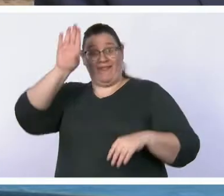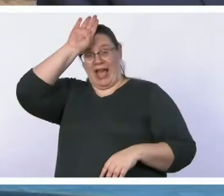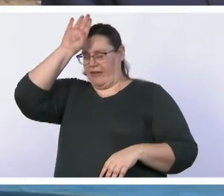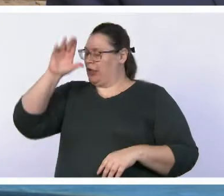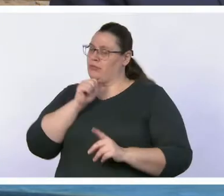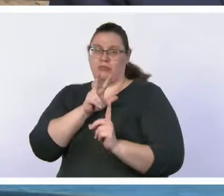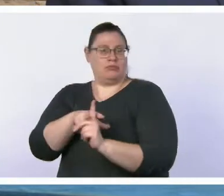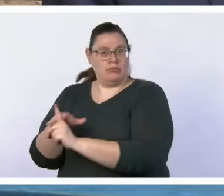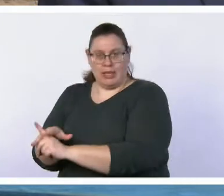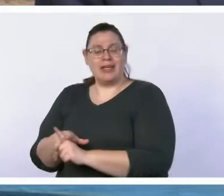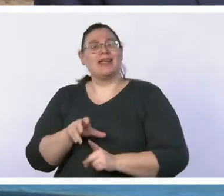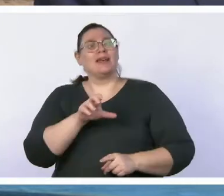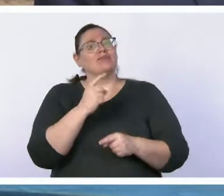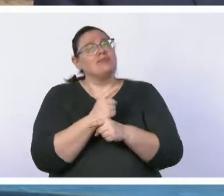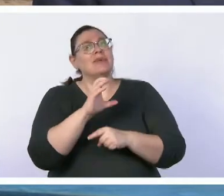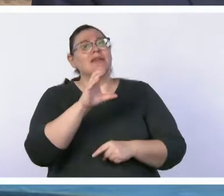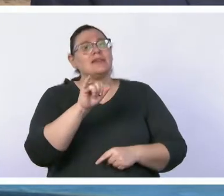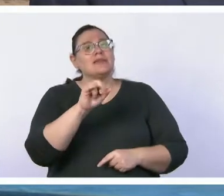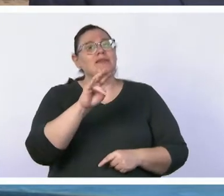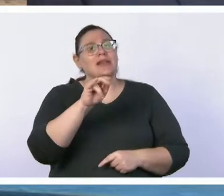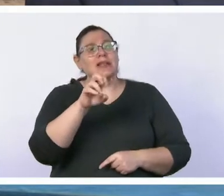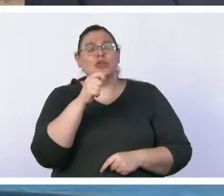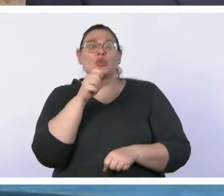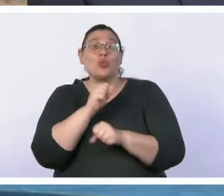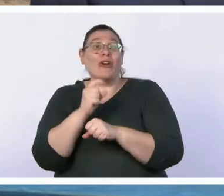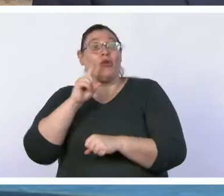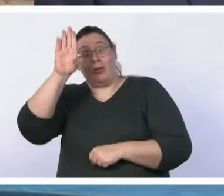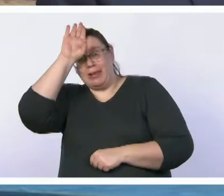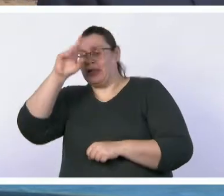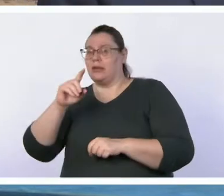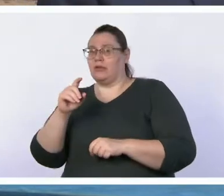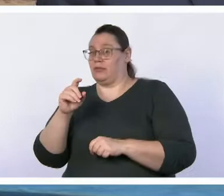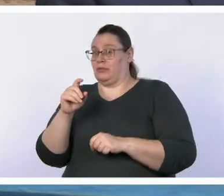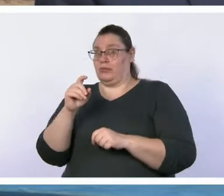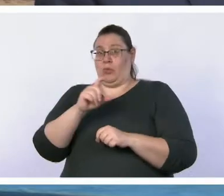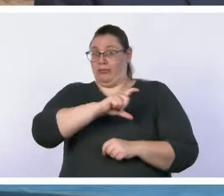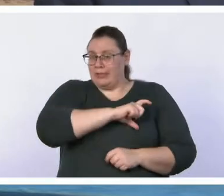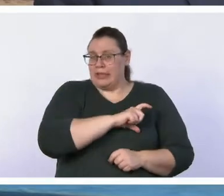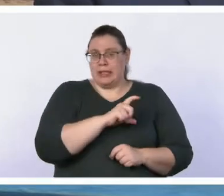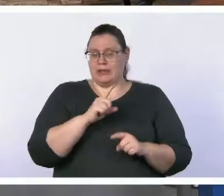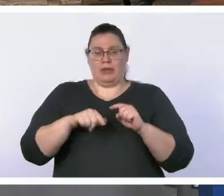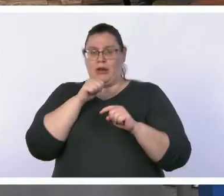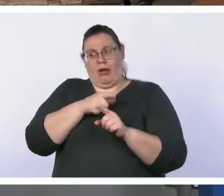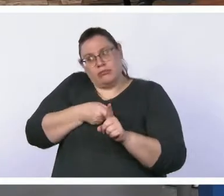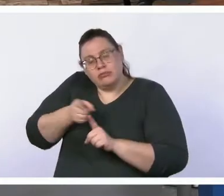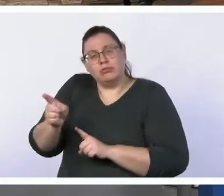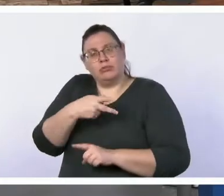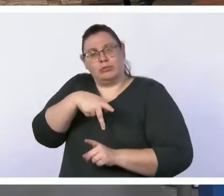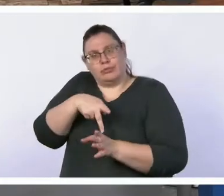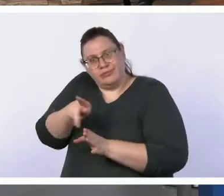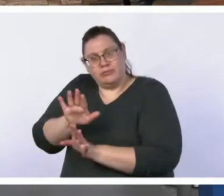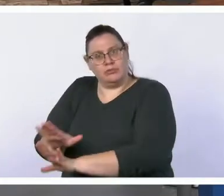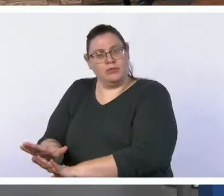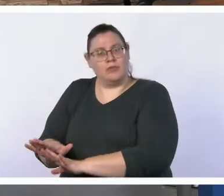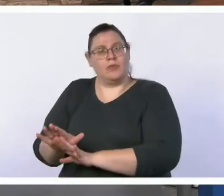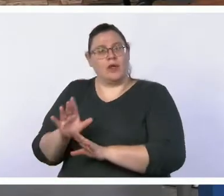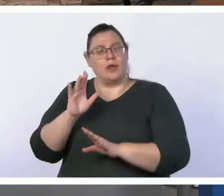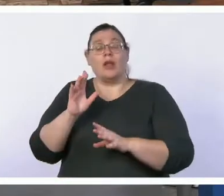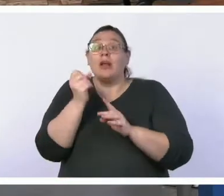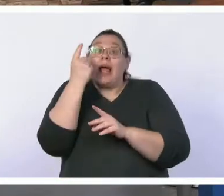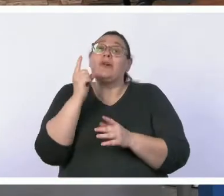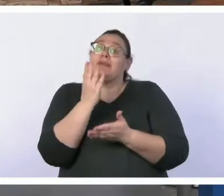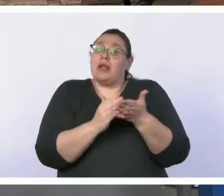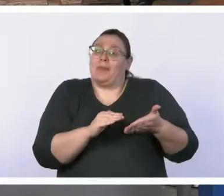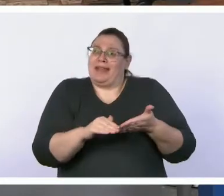But civilians in the police department and other civilian employees, for the most part, will be furloughed. There will be exceptions.